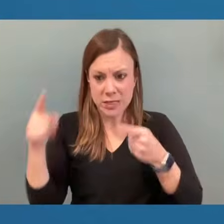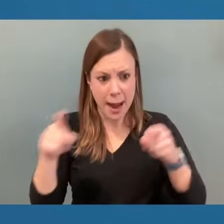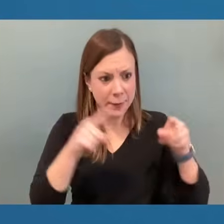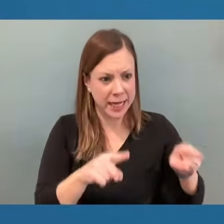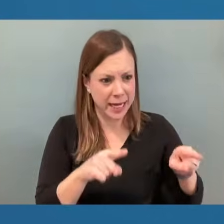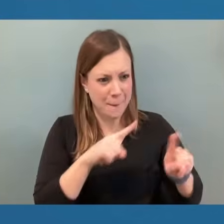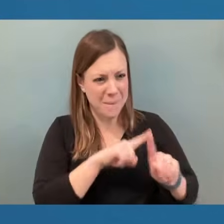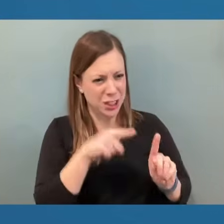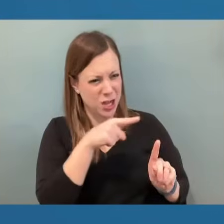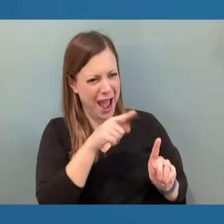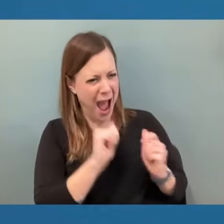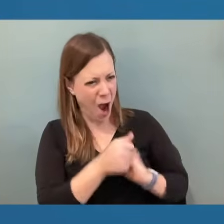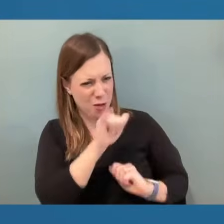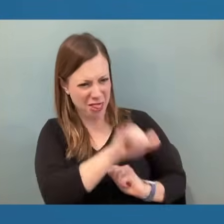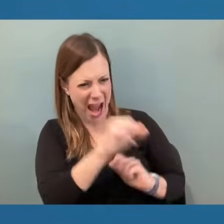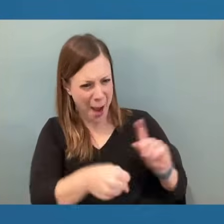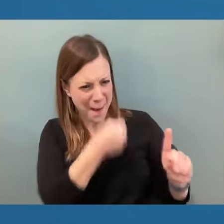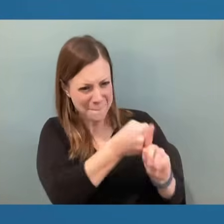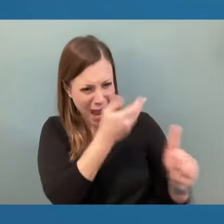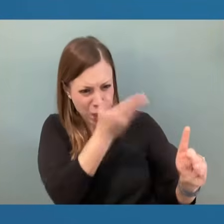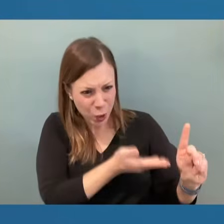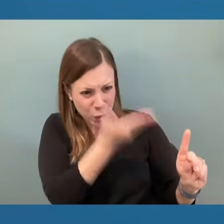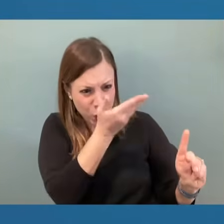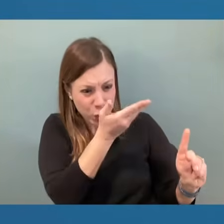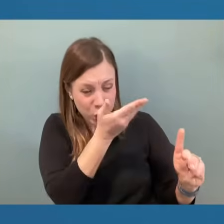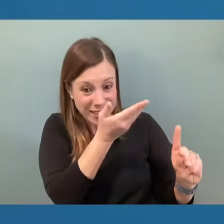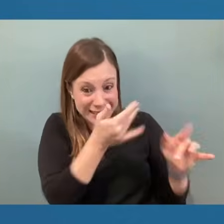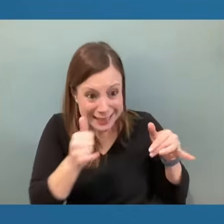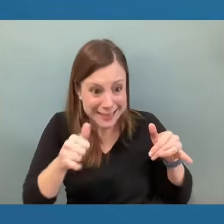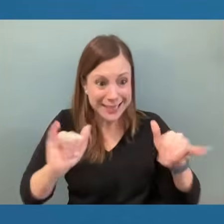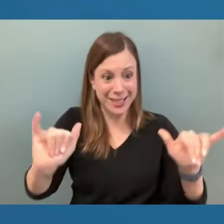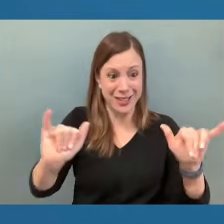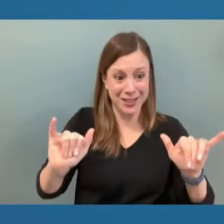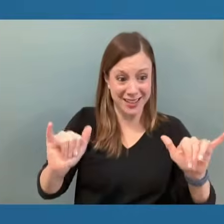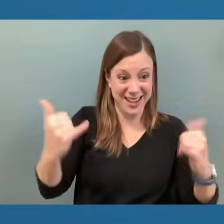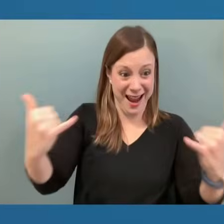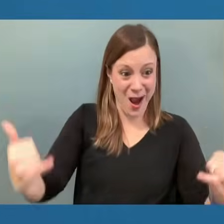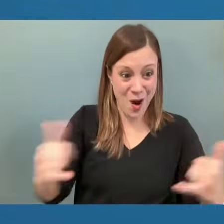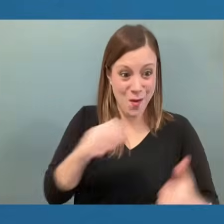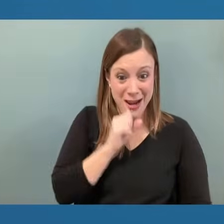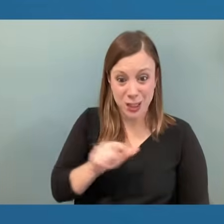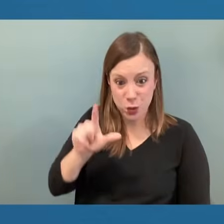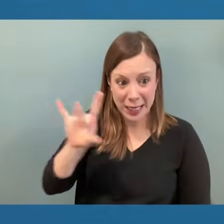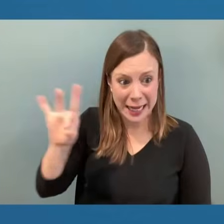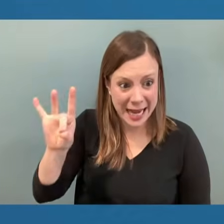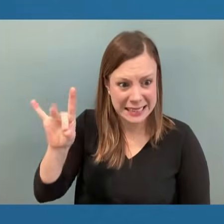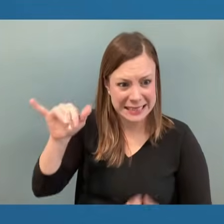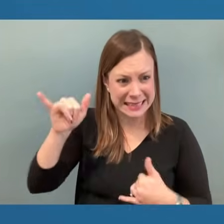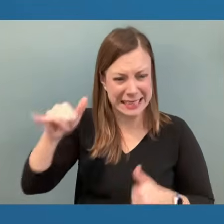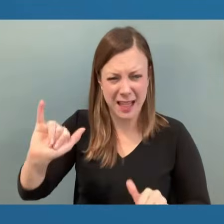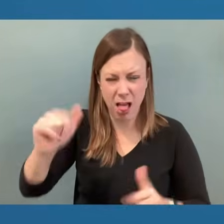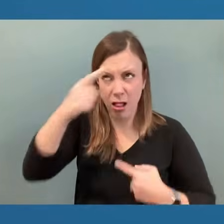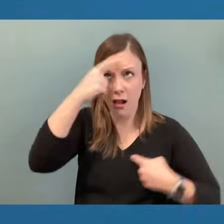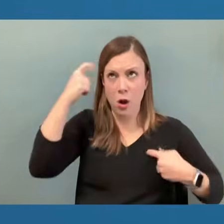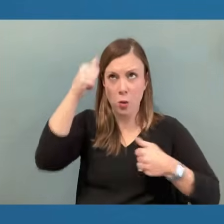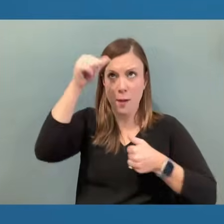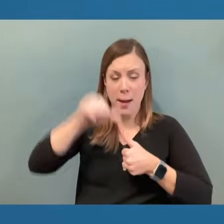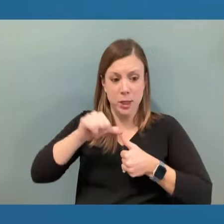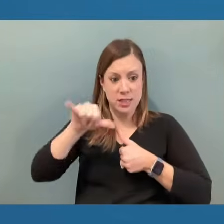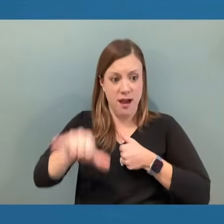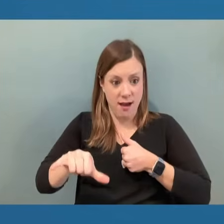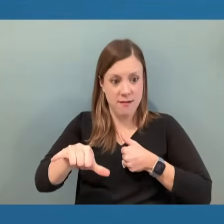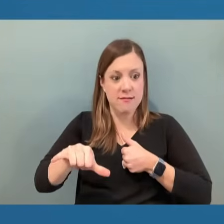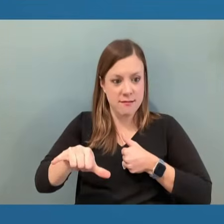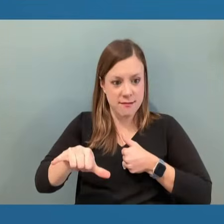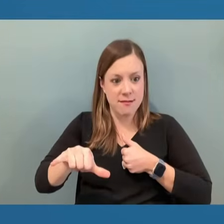affected, how still today at 28, she lives with that trauma. It doesn't have to